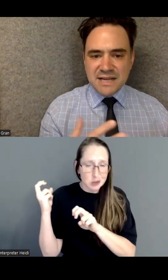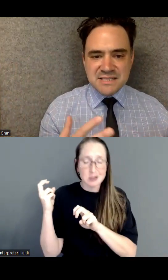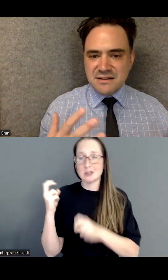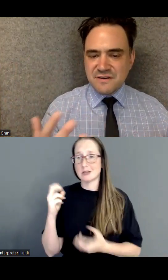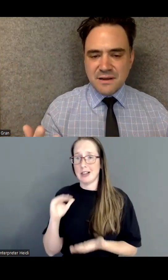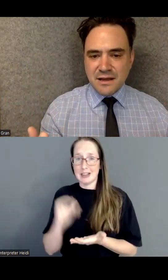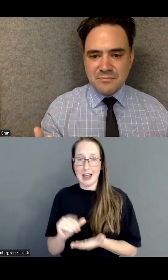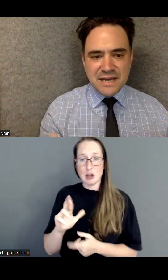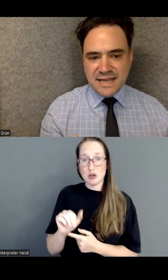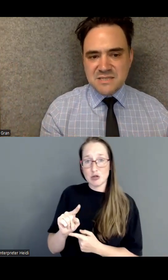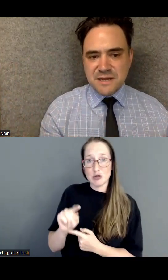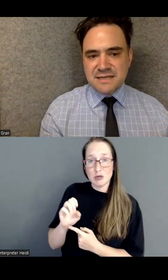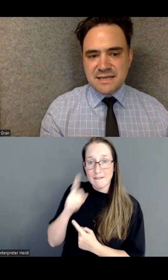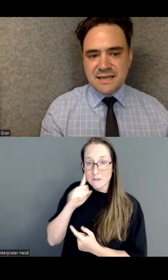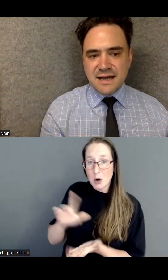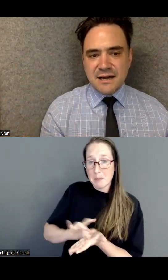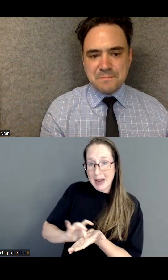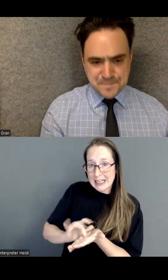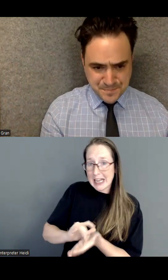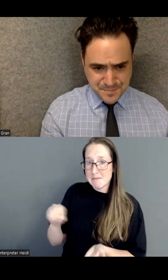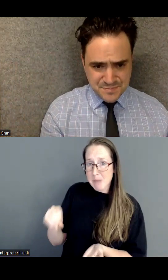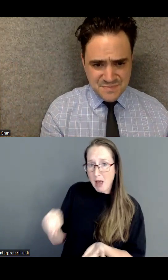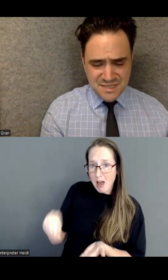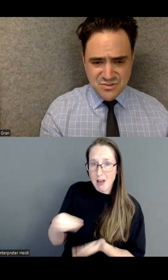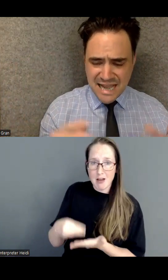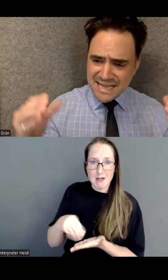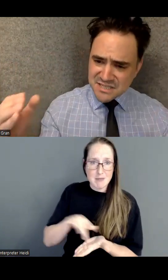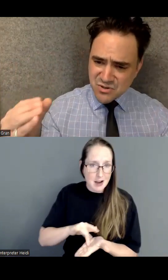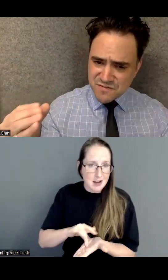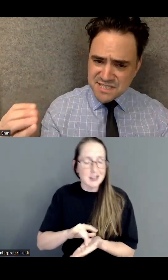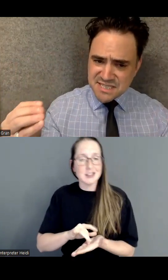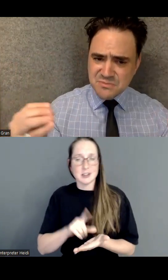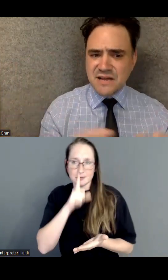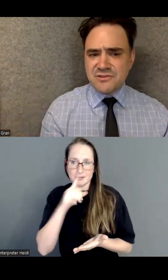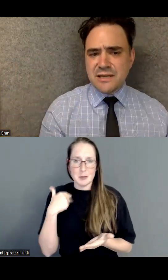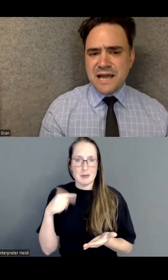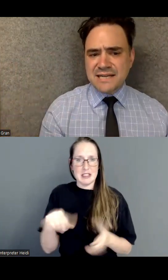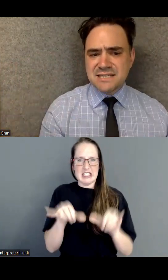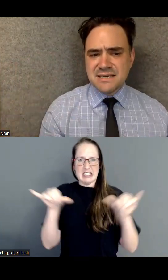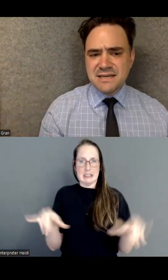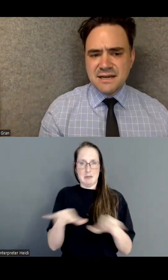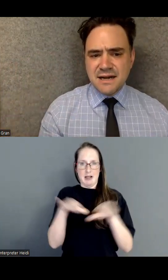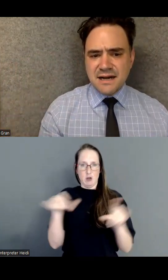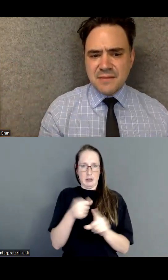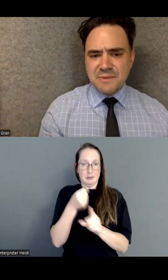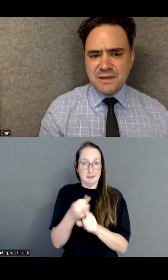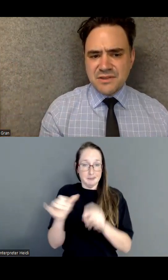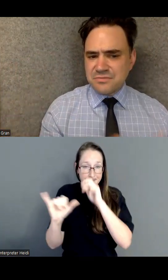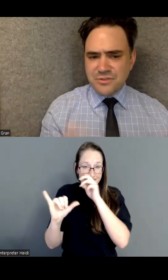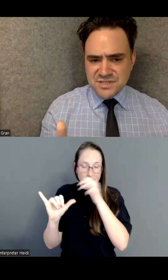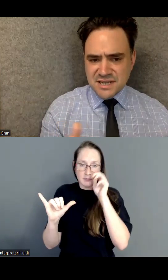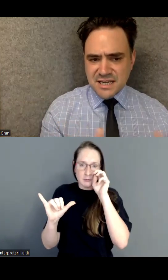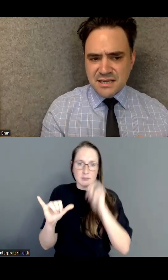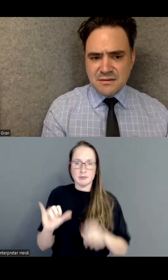lowered rates of Medicaid spending. So that has a sort of system level impact.